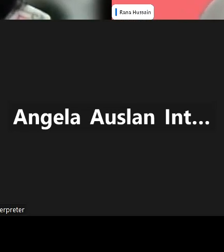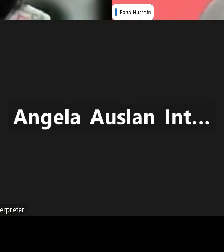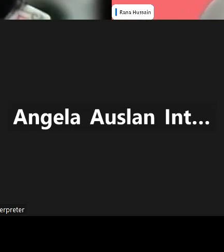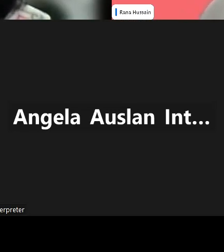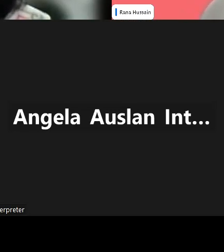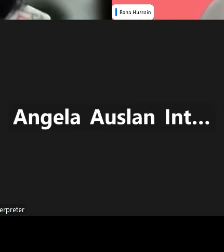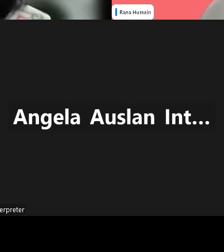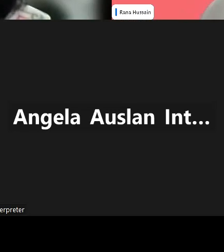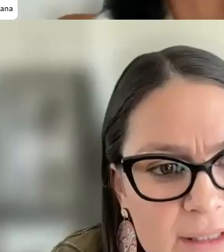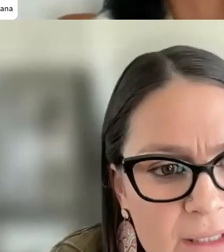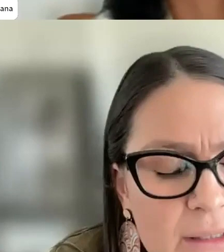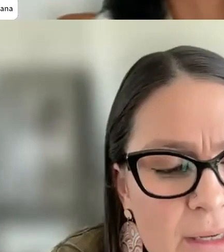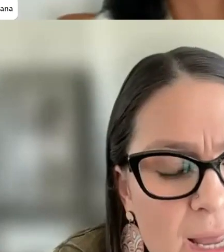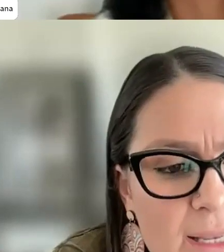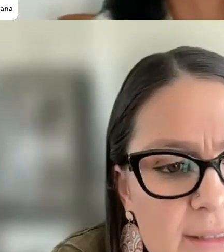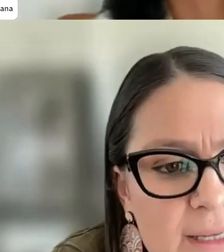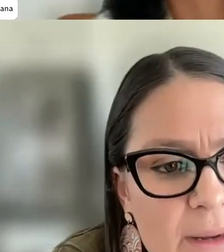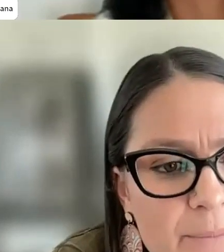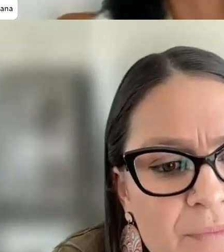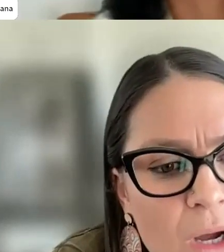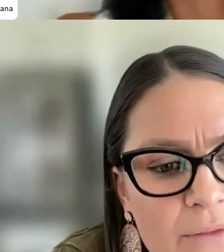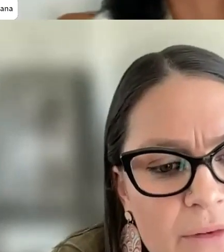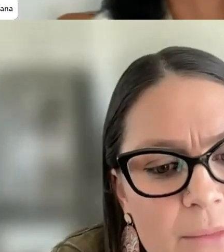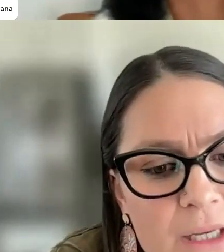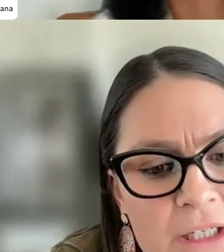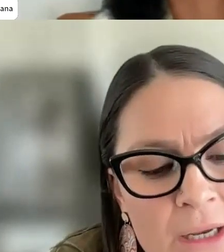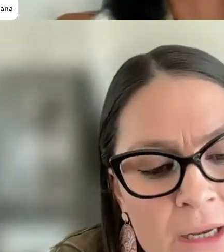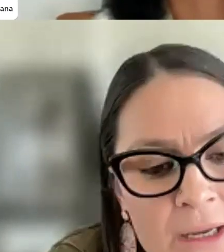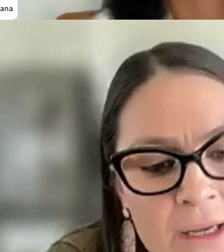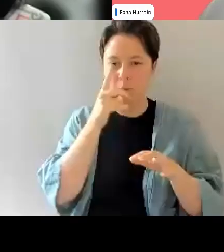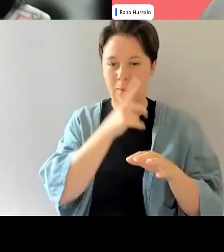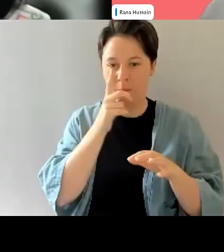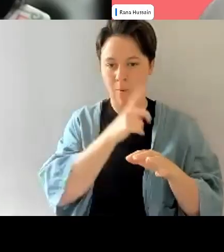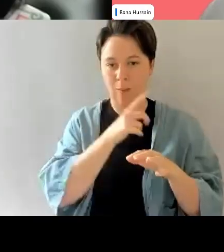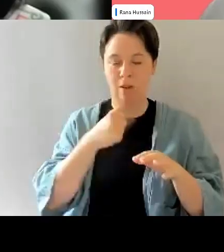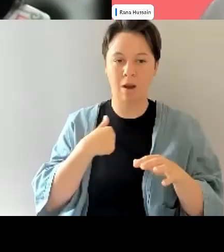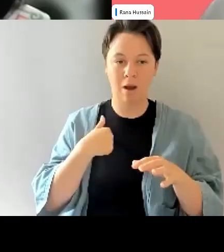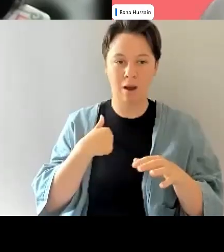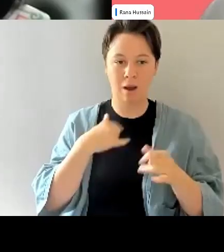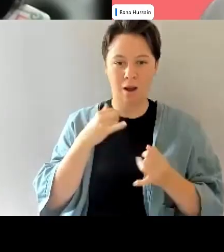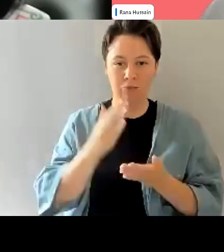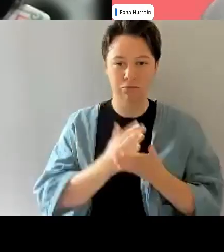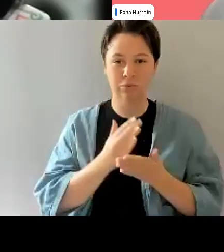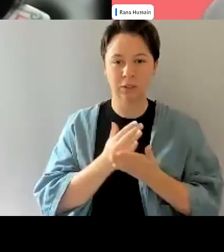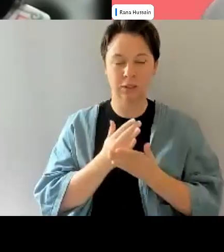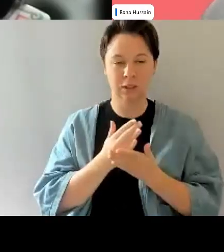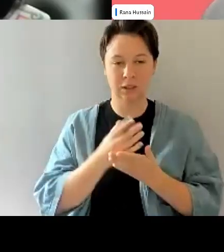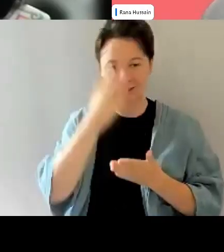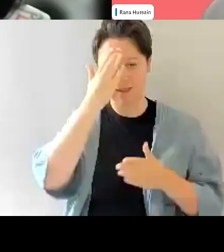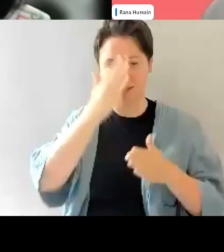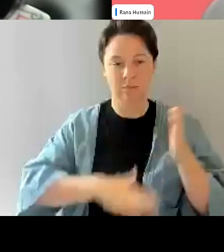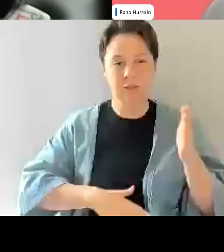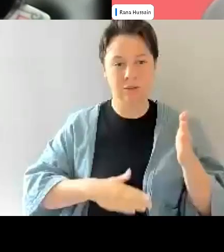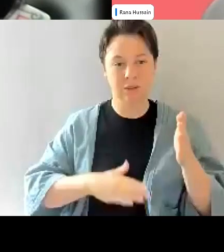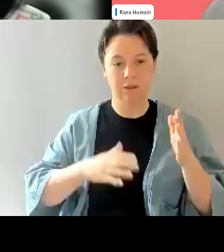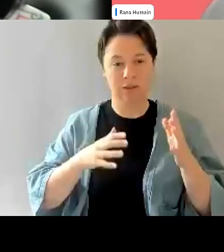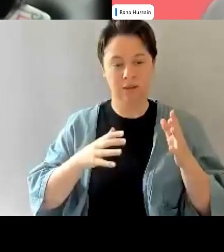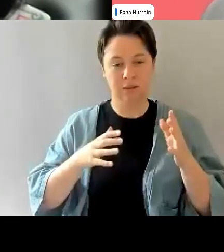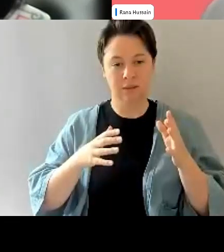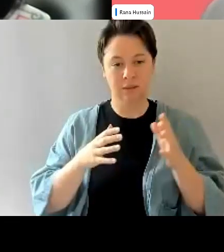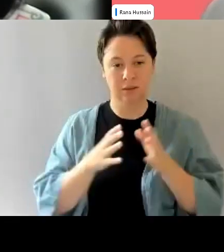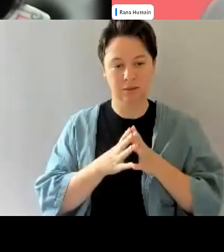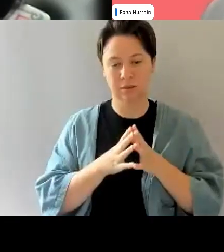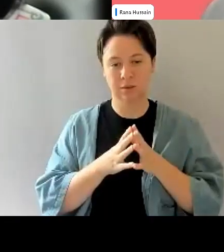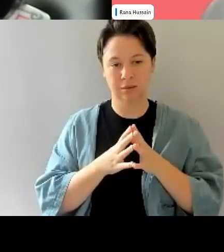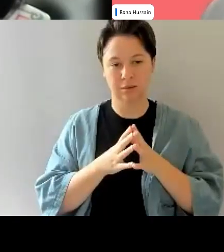sisters who are of darker skin. And, um, I very much, uh, I have experienced, um, you know, then